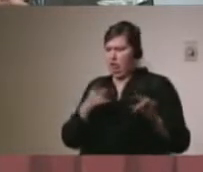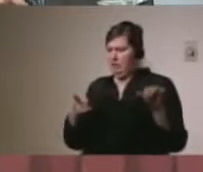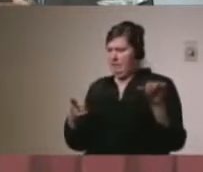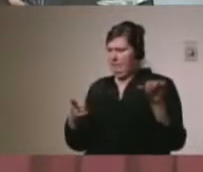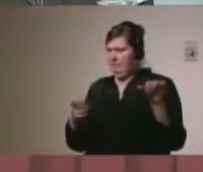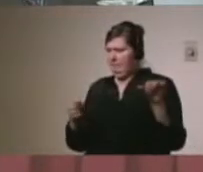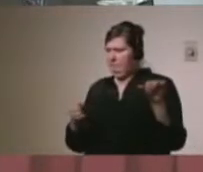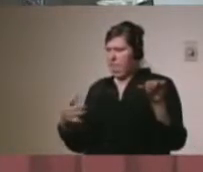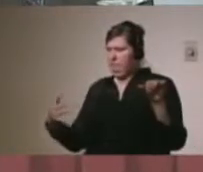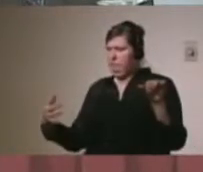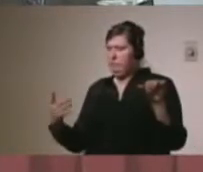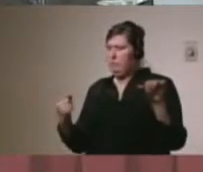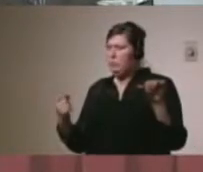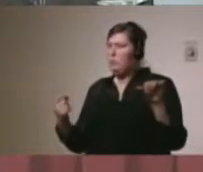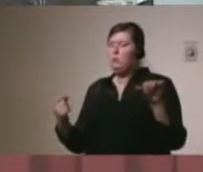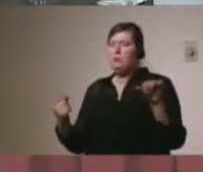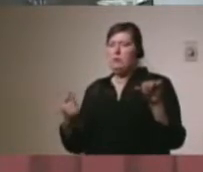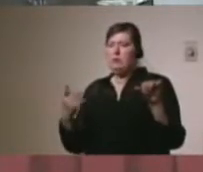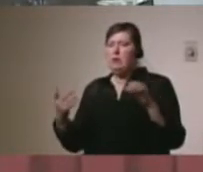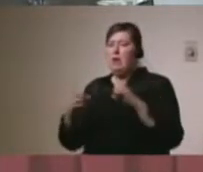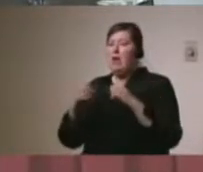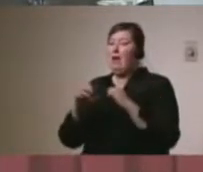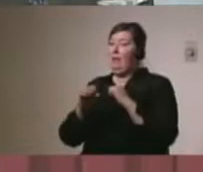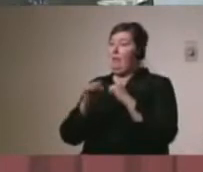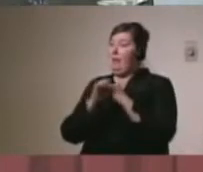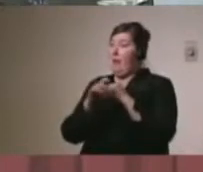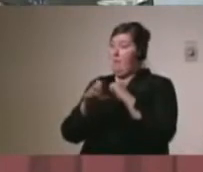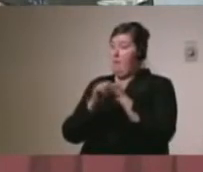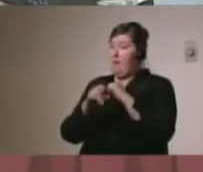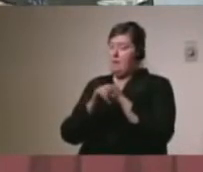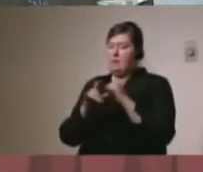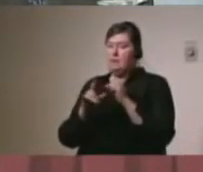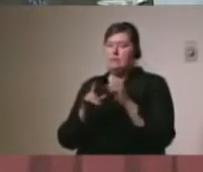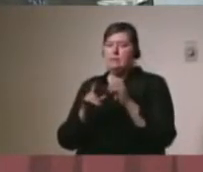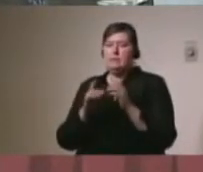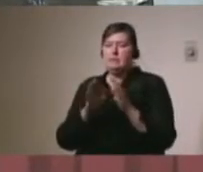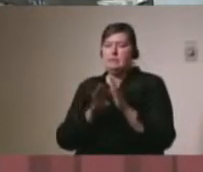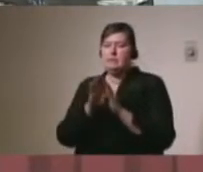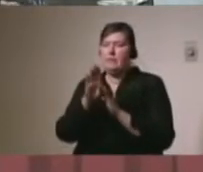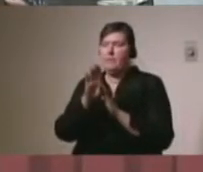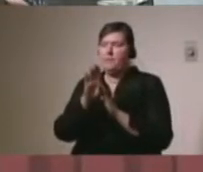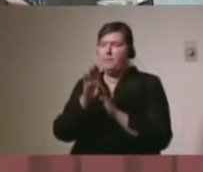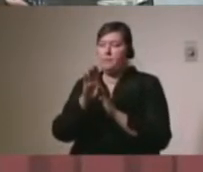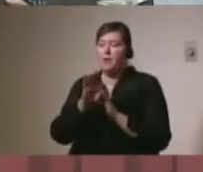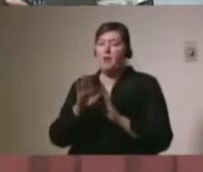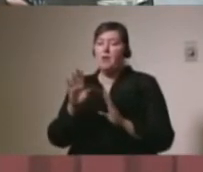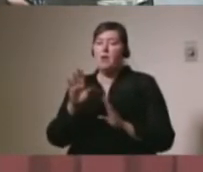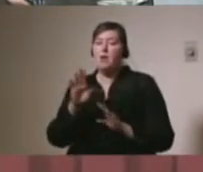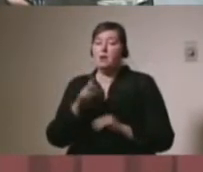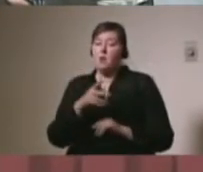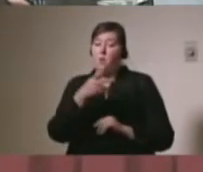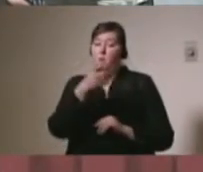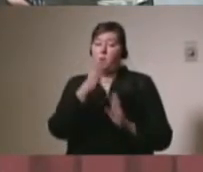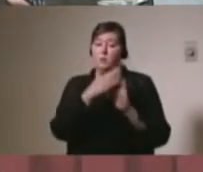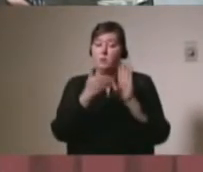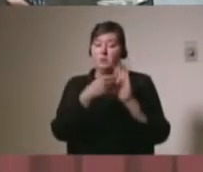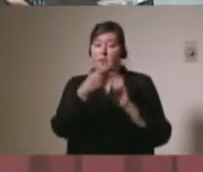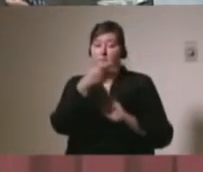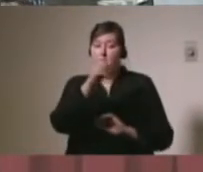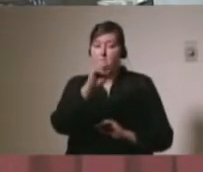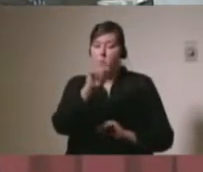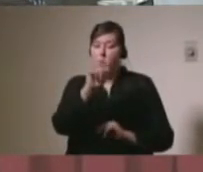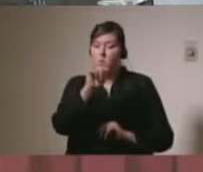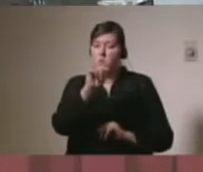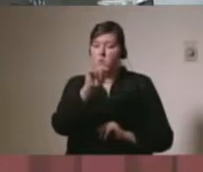in the campaigns that come up, that New Zealand Post is effectively giving away